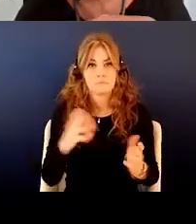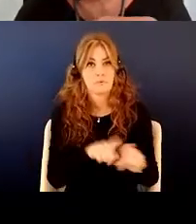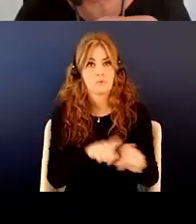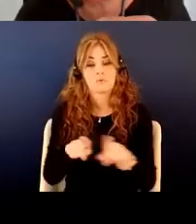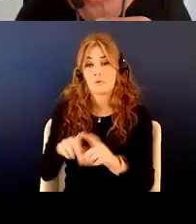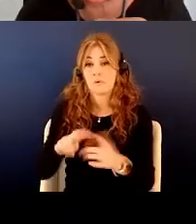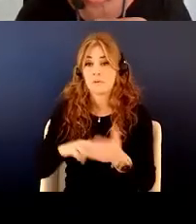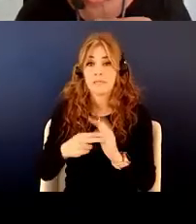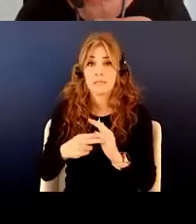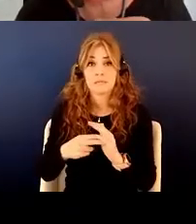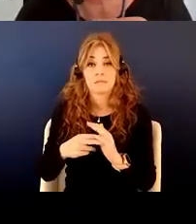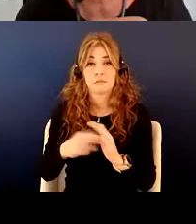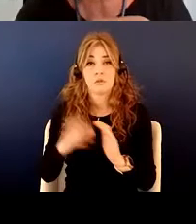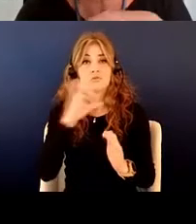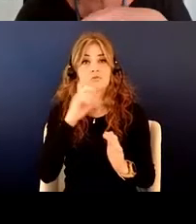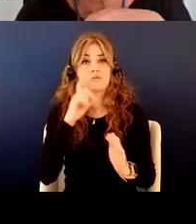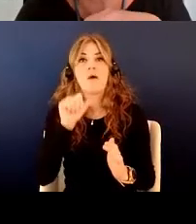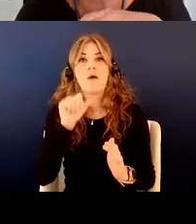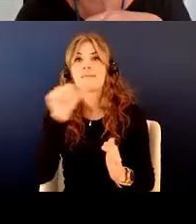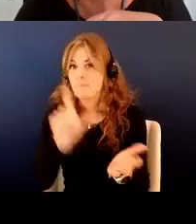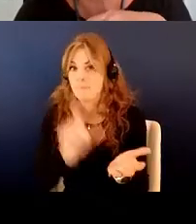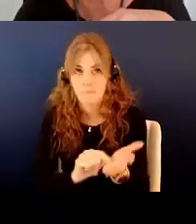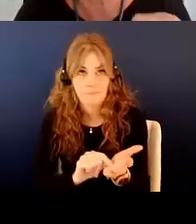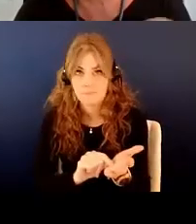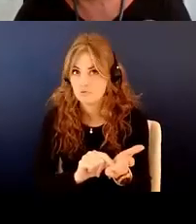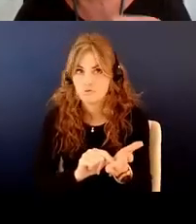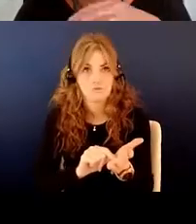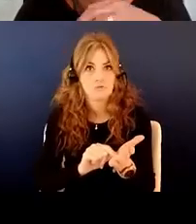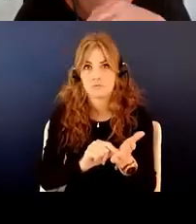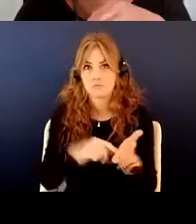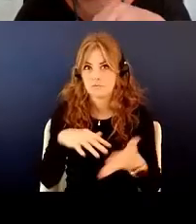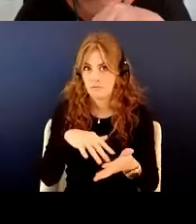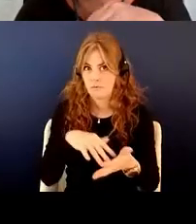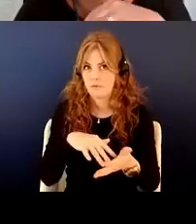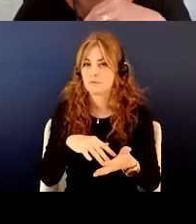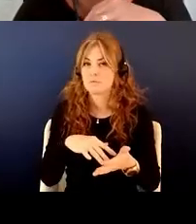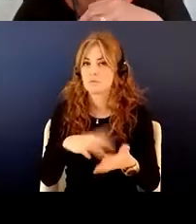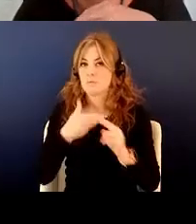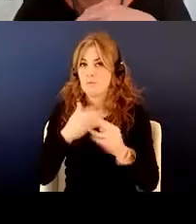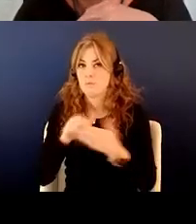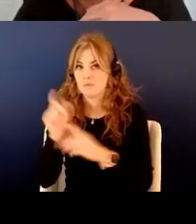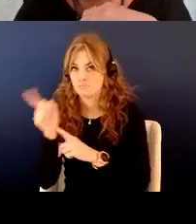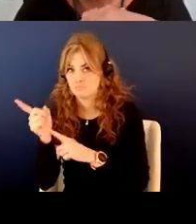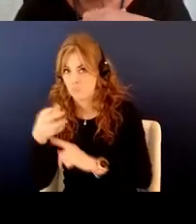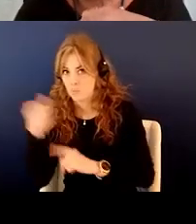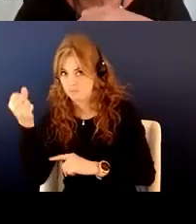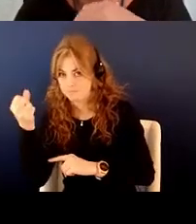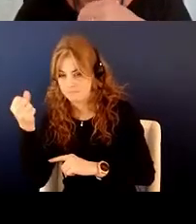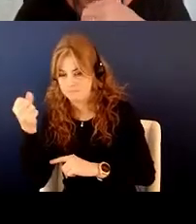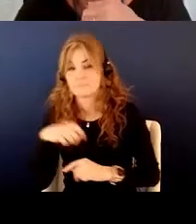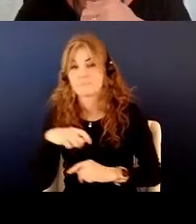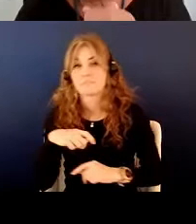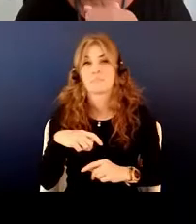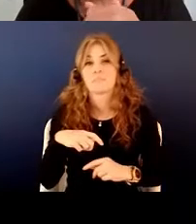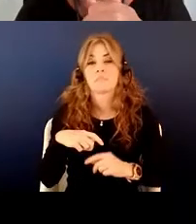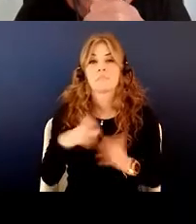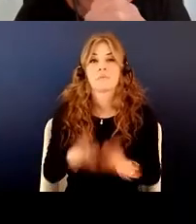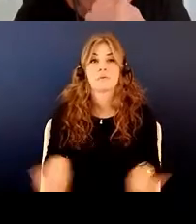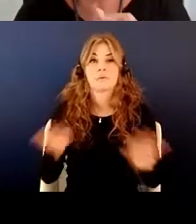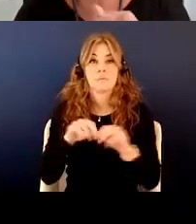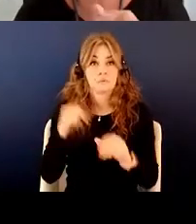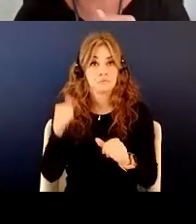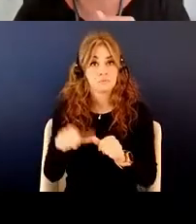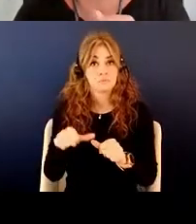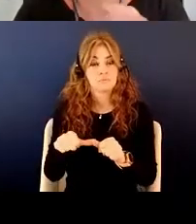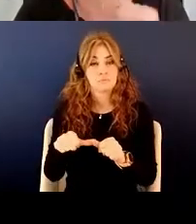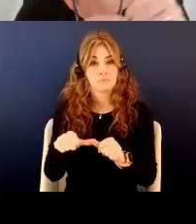for unpublished literature. And I'll talk about that in a second. It's also important to remember that the